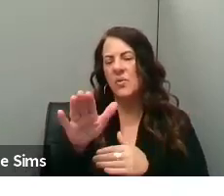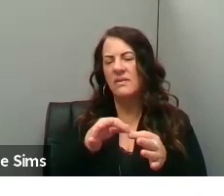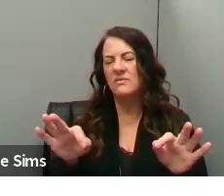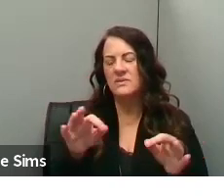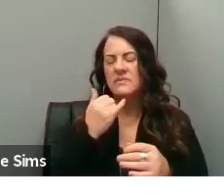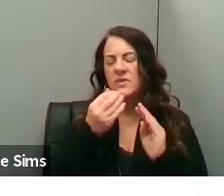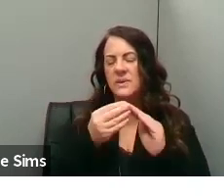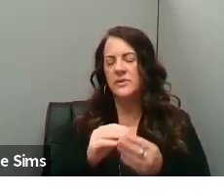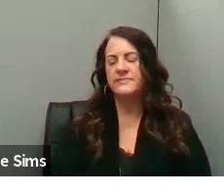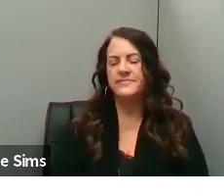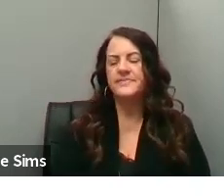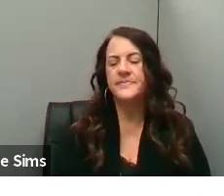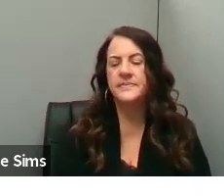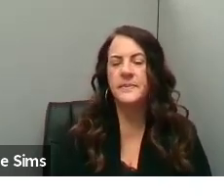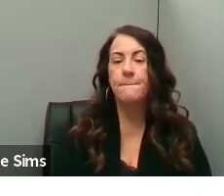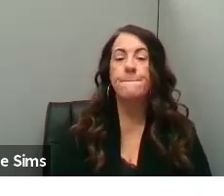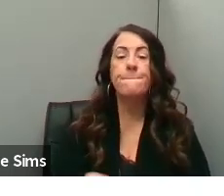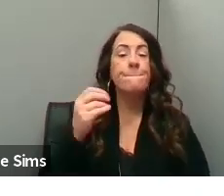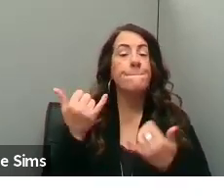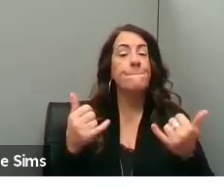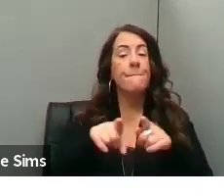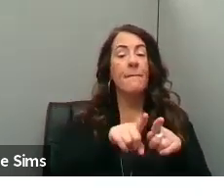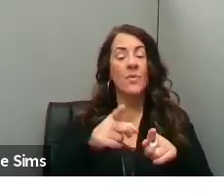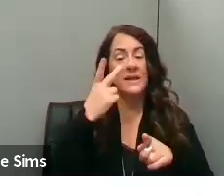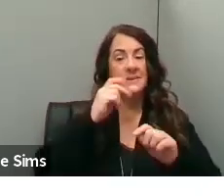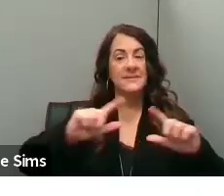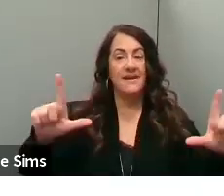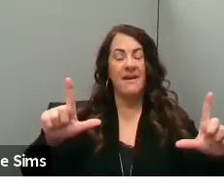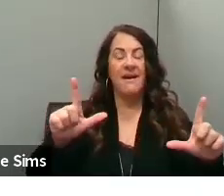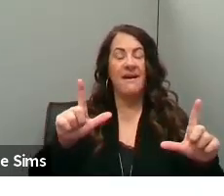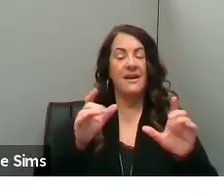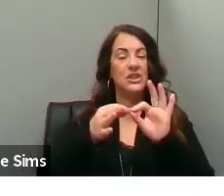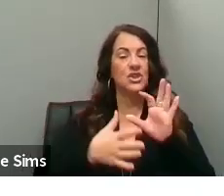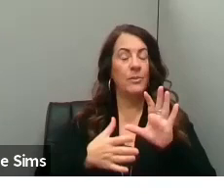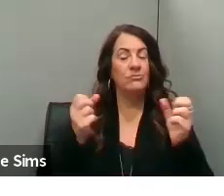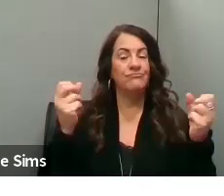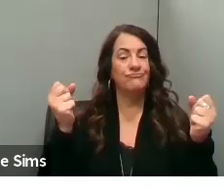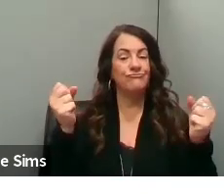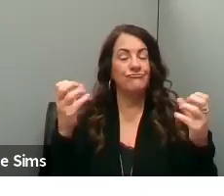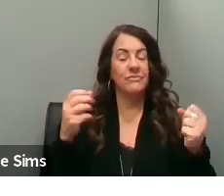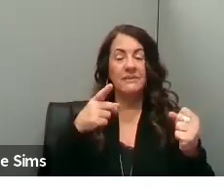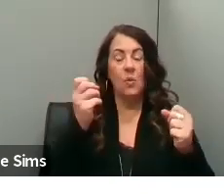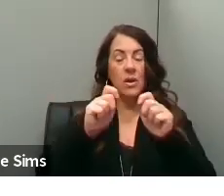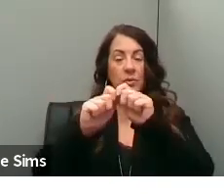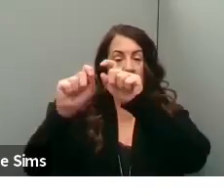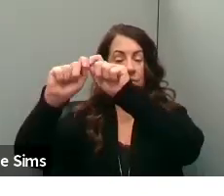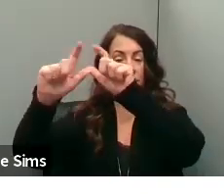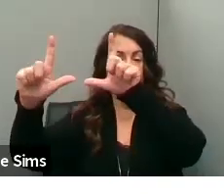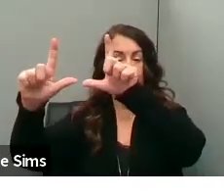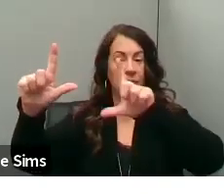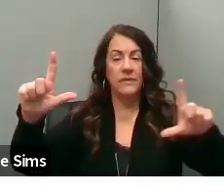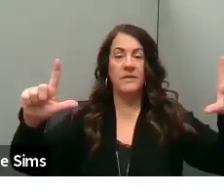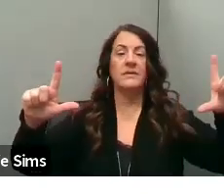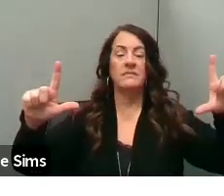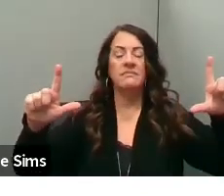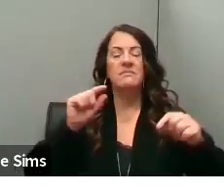You should also see an ASL interpreter on your screen. If you would like to enlarge the interpreter screen, you can click and